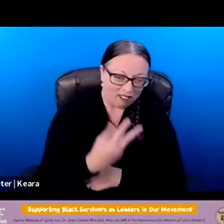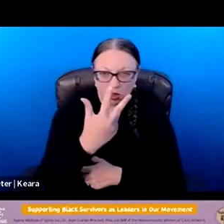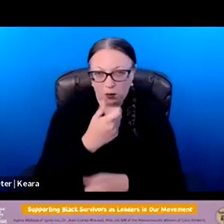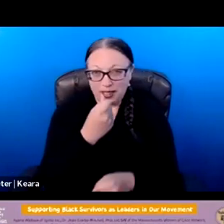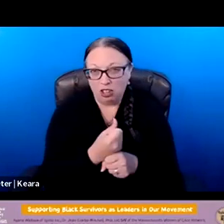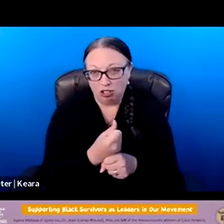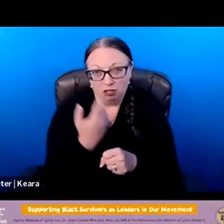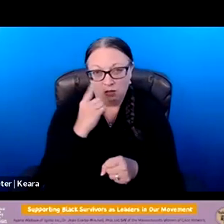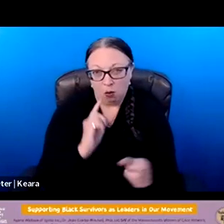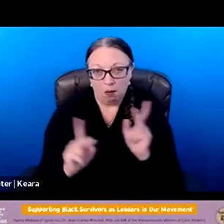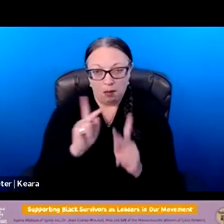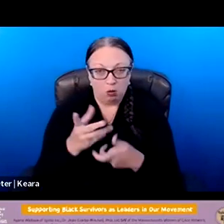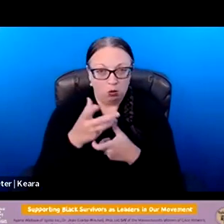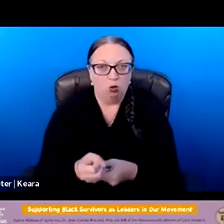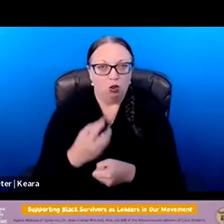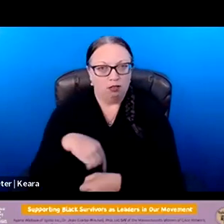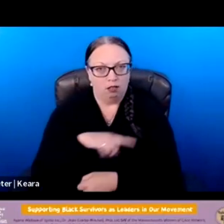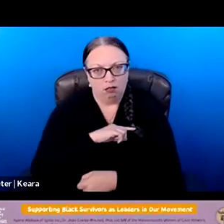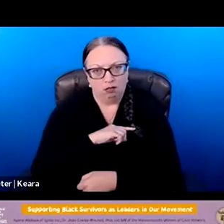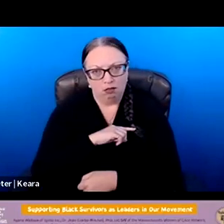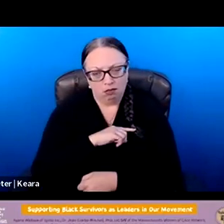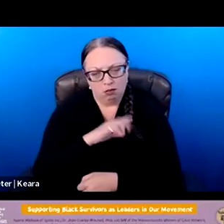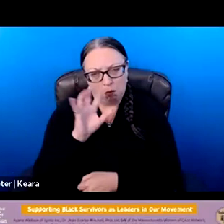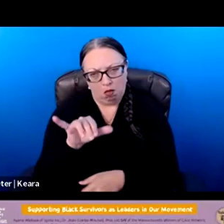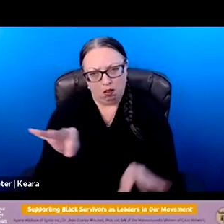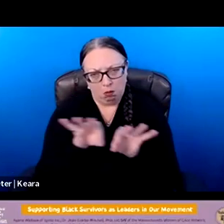around for quite some time, but I think that's important.